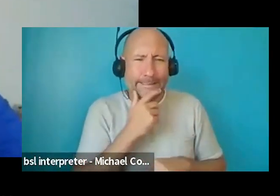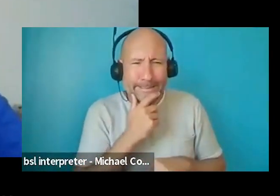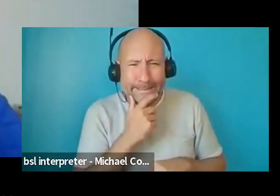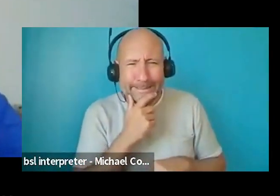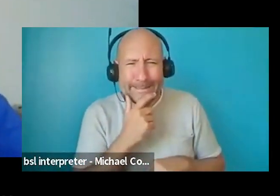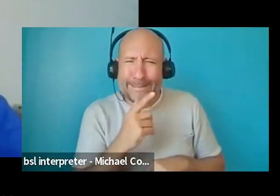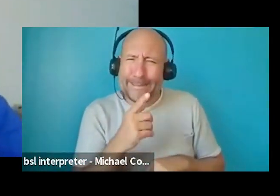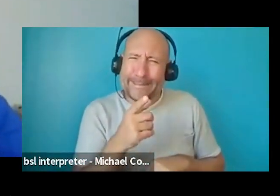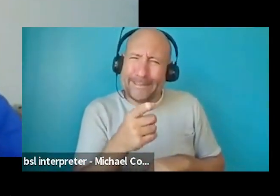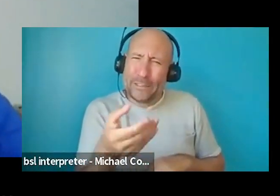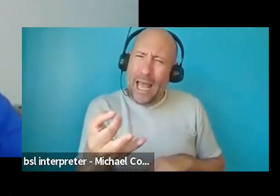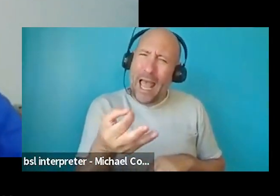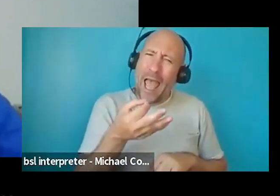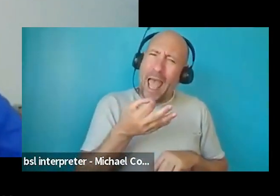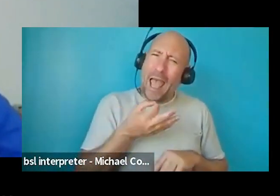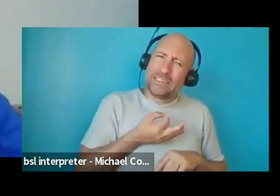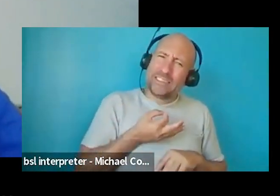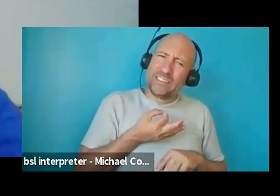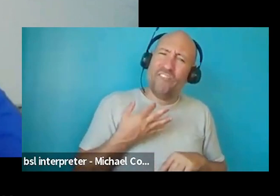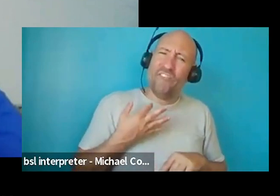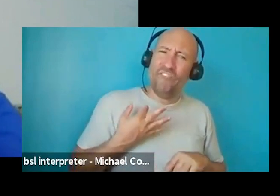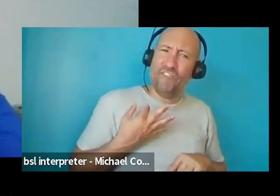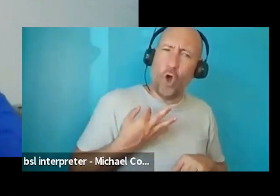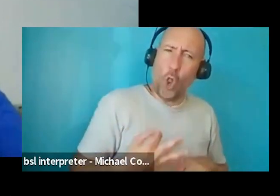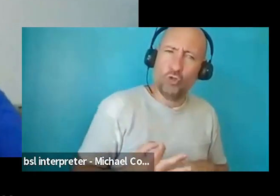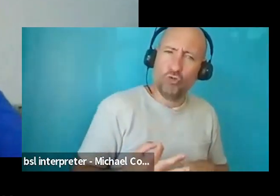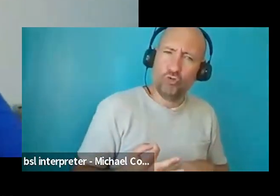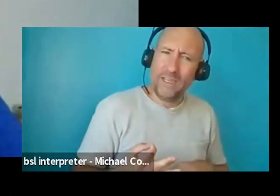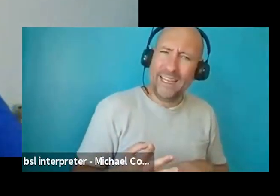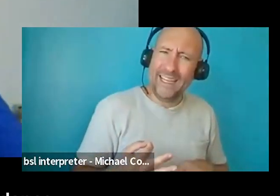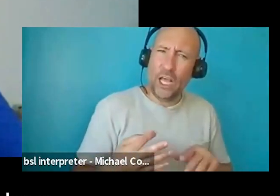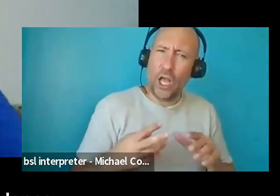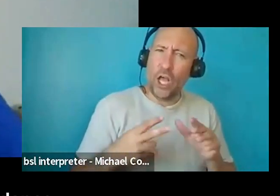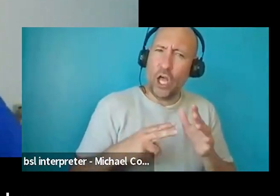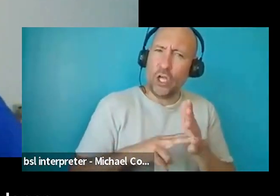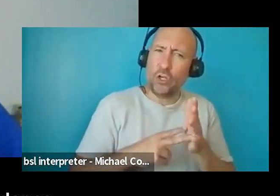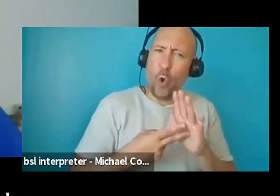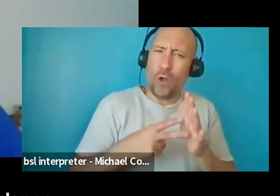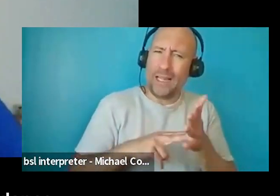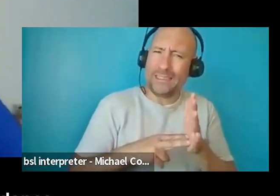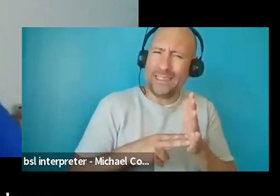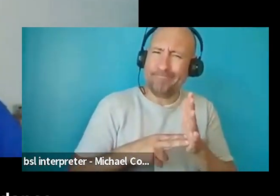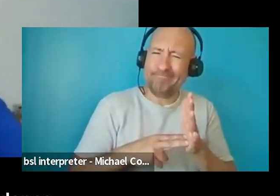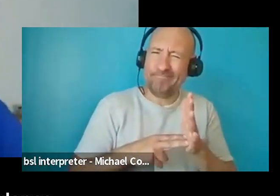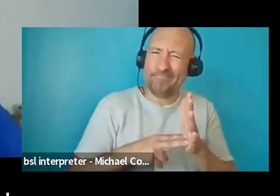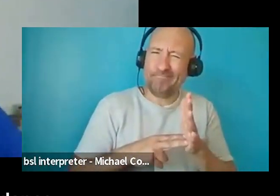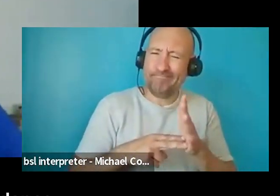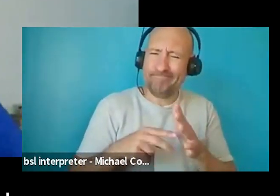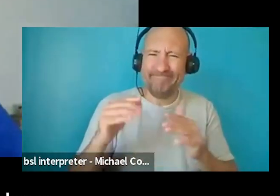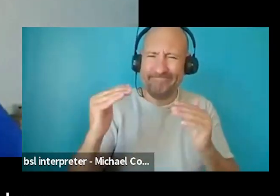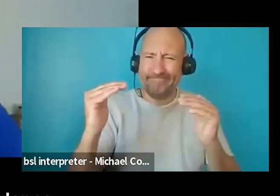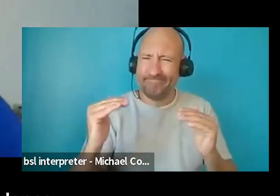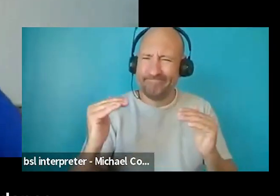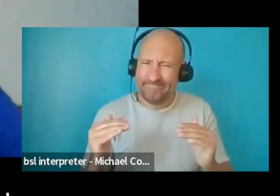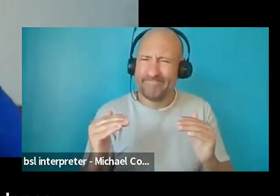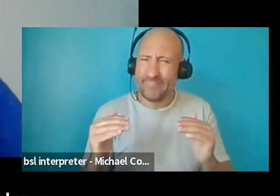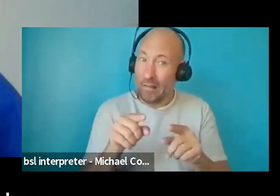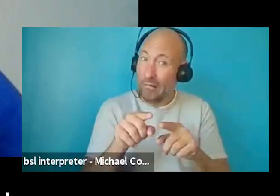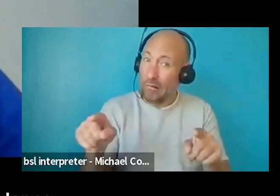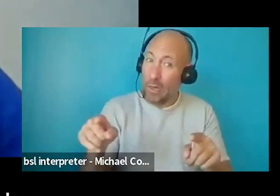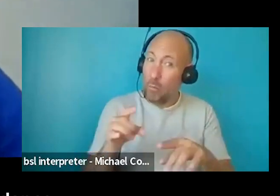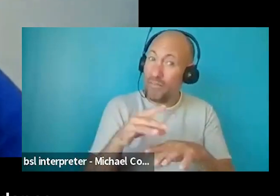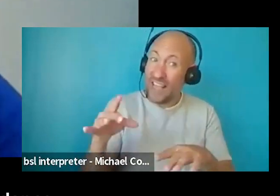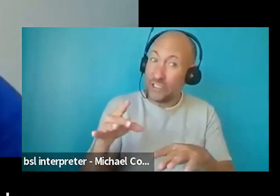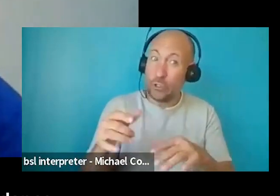when they say that it's a voluntary association, I'm wondering if they're working with, if they're working with professional dance artists,